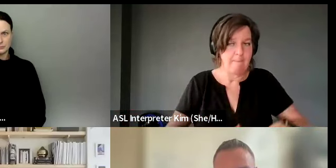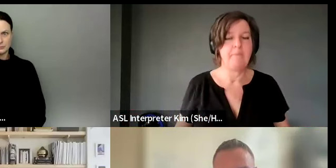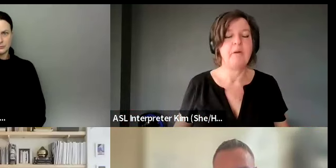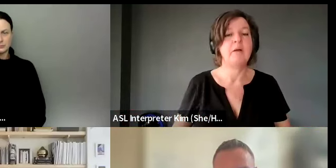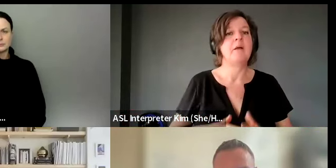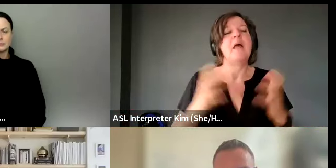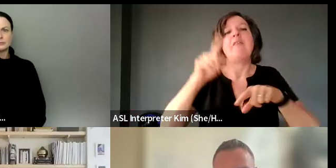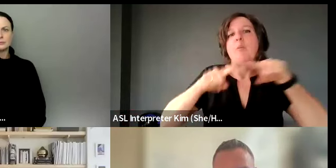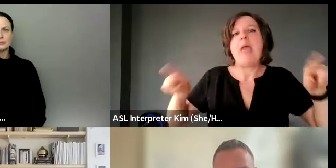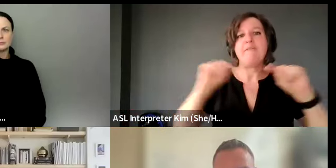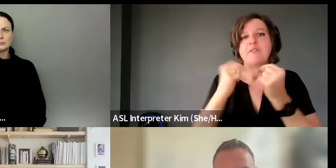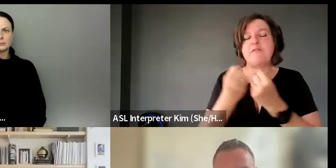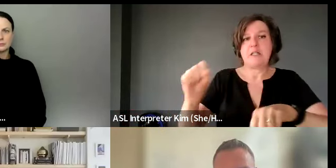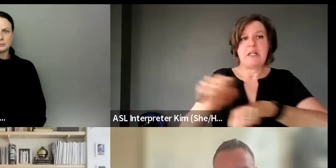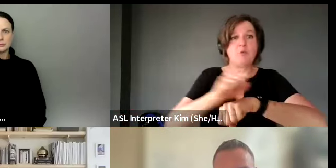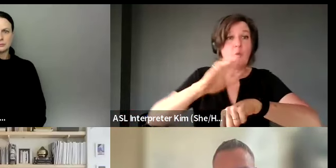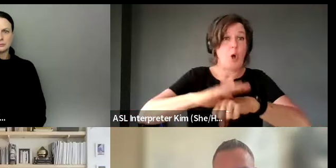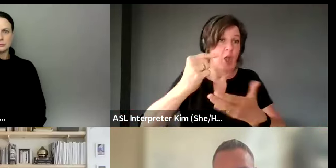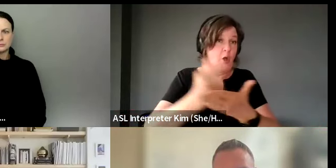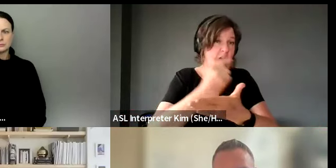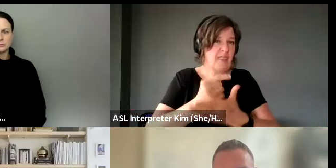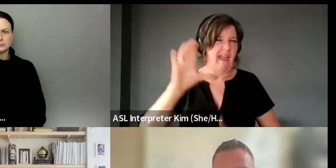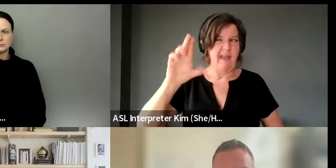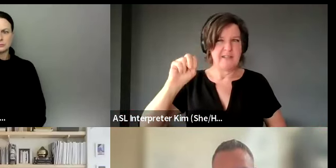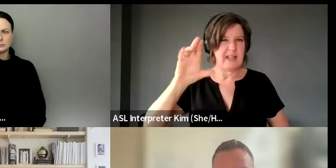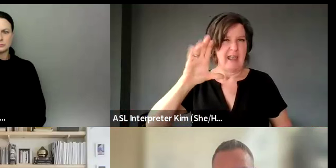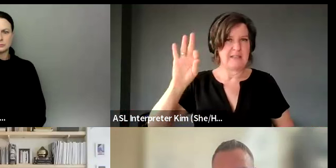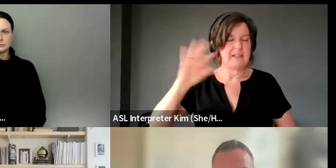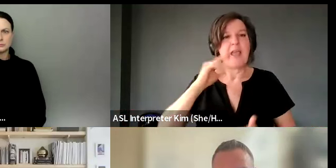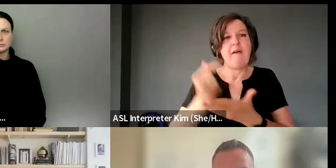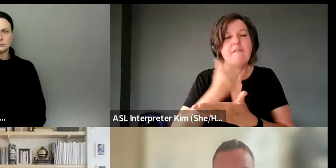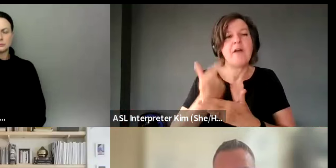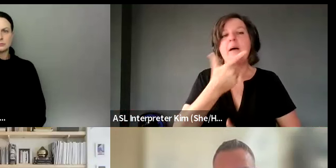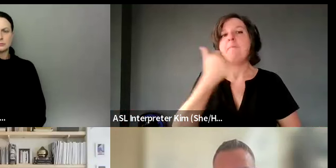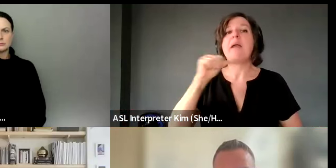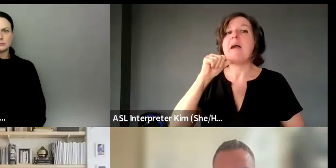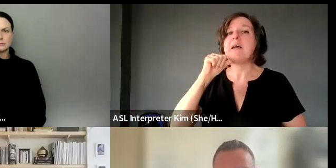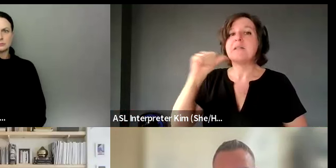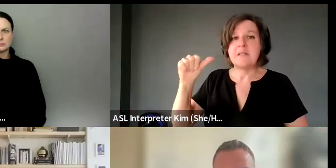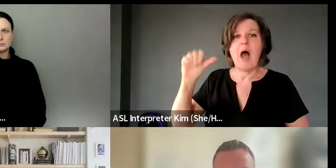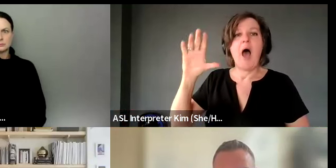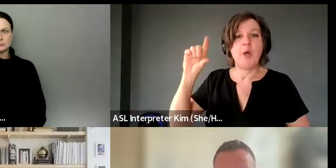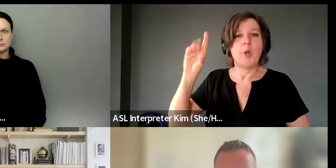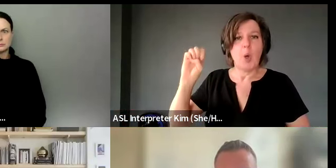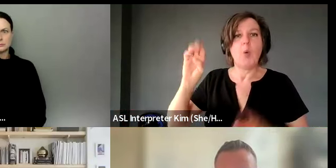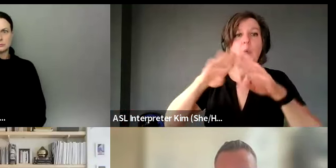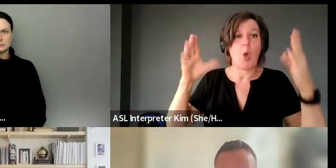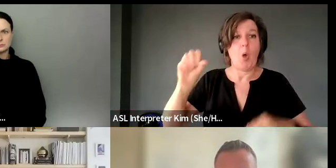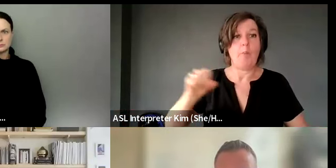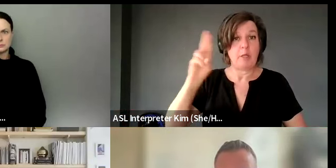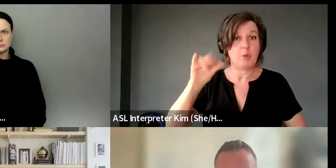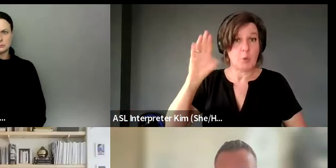the glossary, the CNCF glossary, because it's this non-code open source project. And then it would be great to have